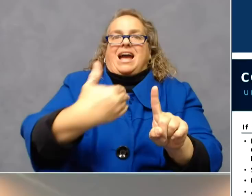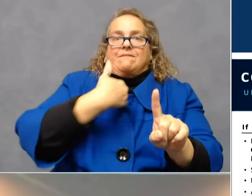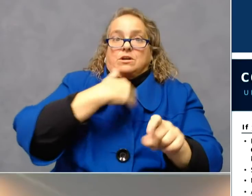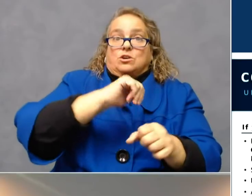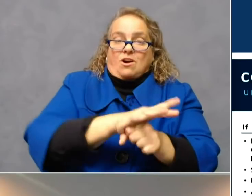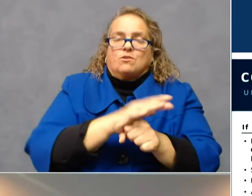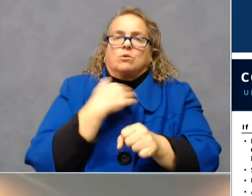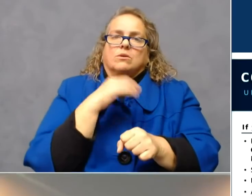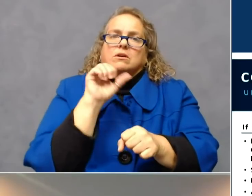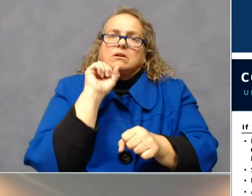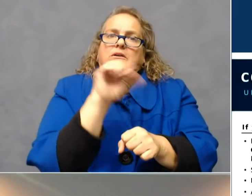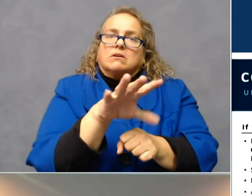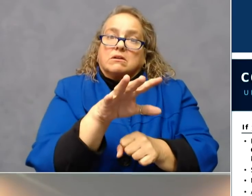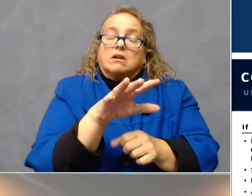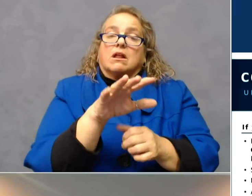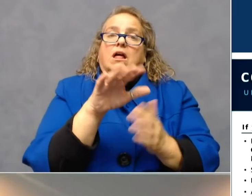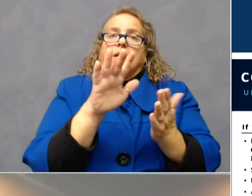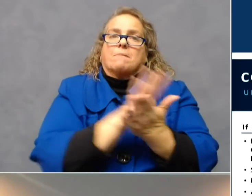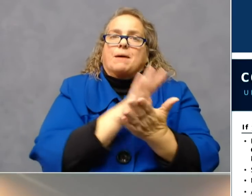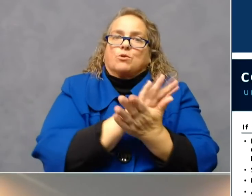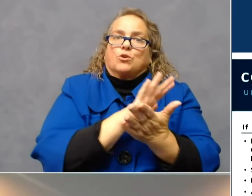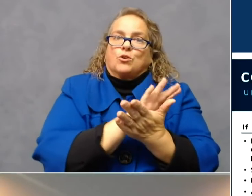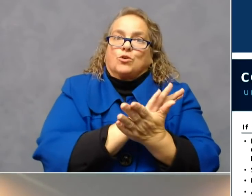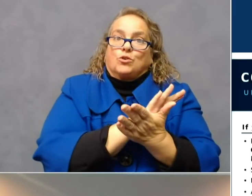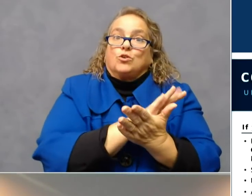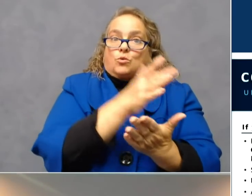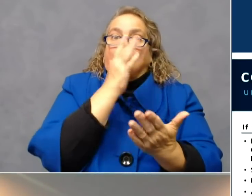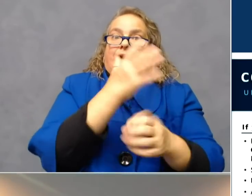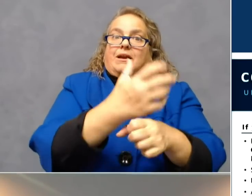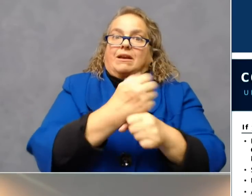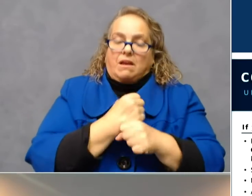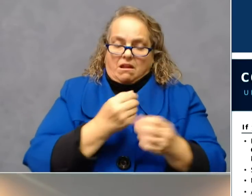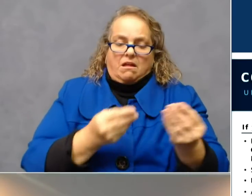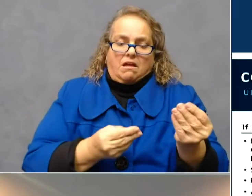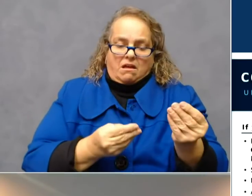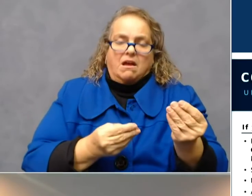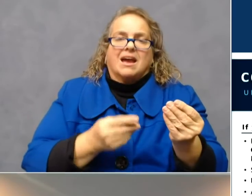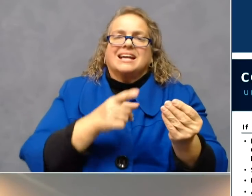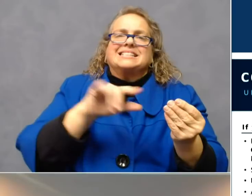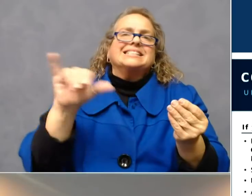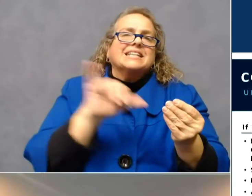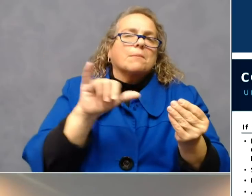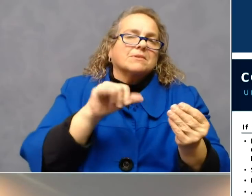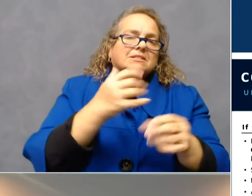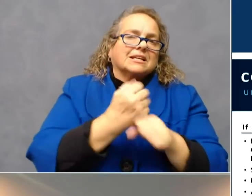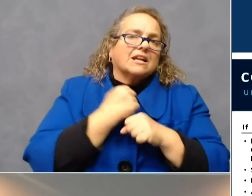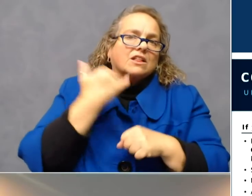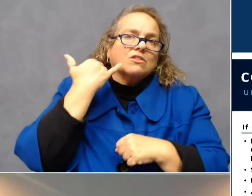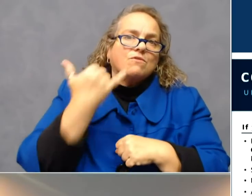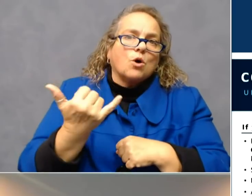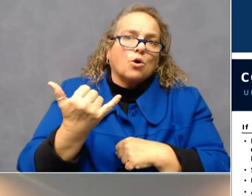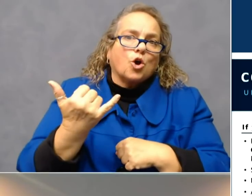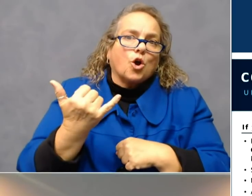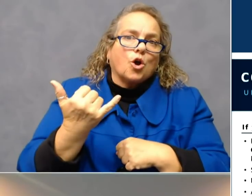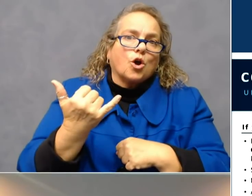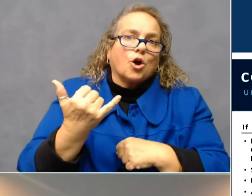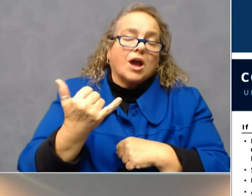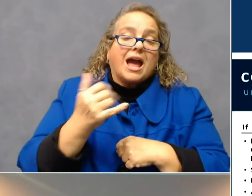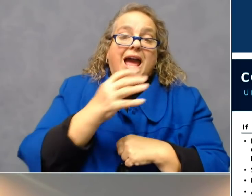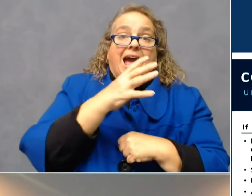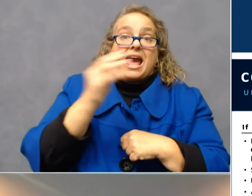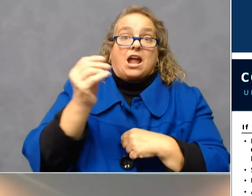telephone call that they receive. And it also asks them to take the document that's on the right side of this